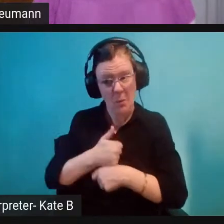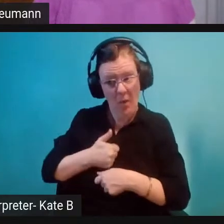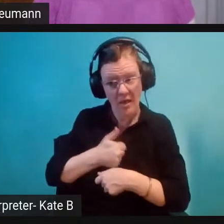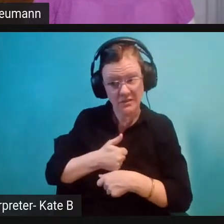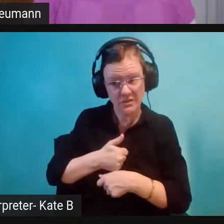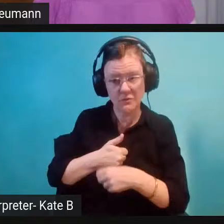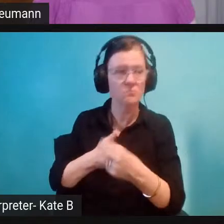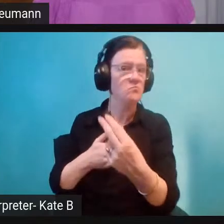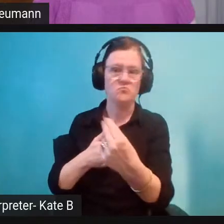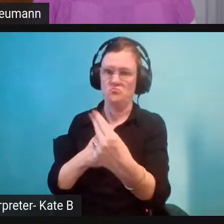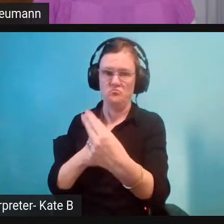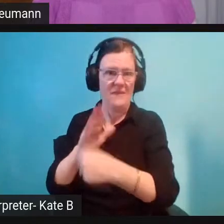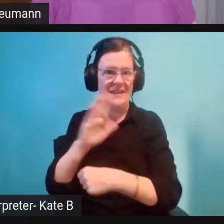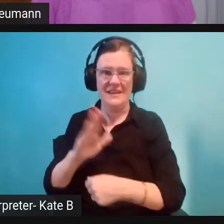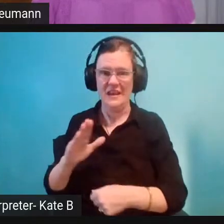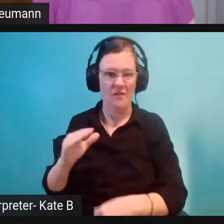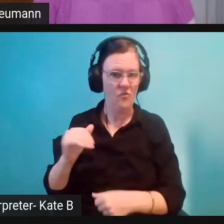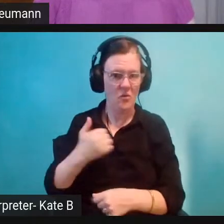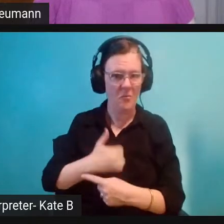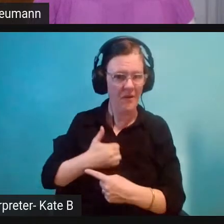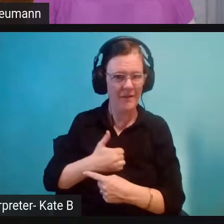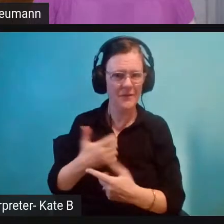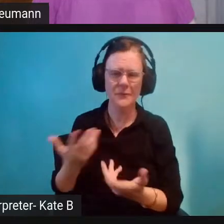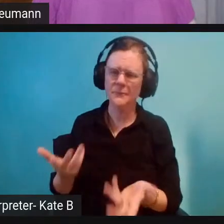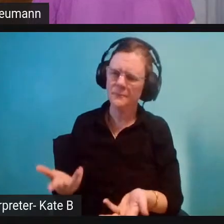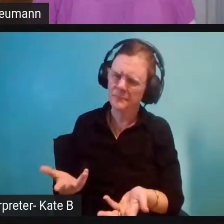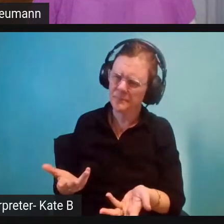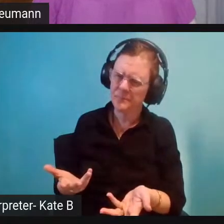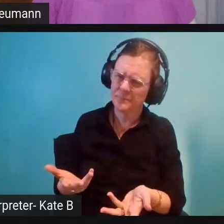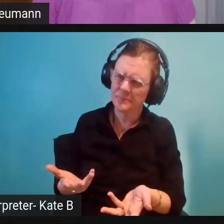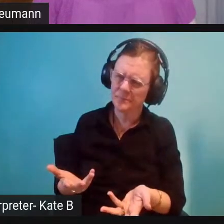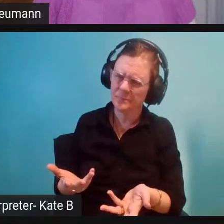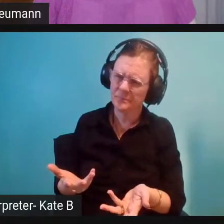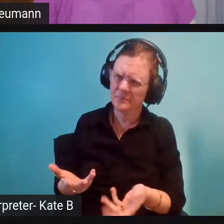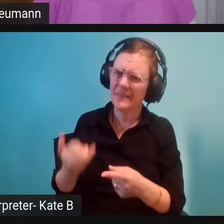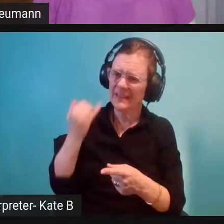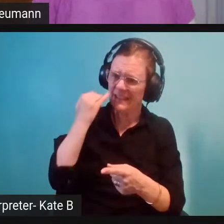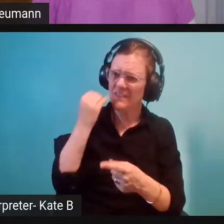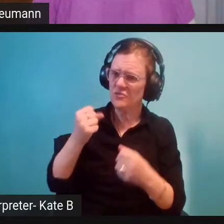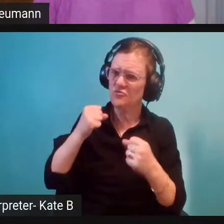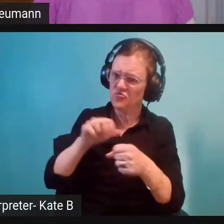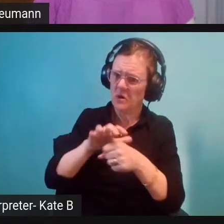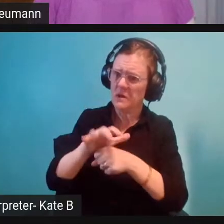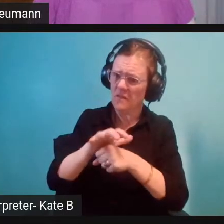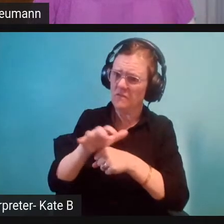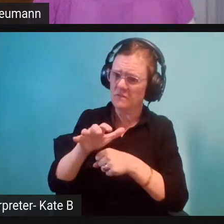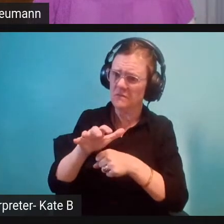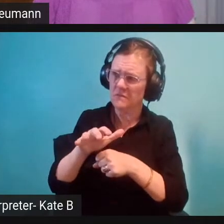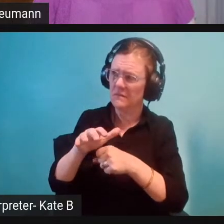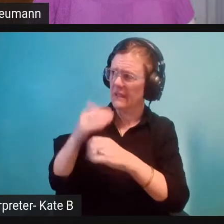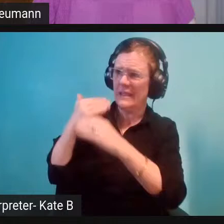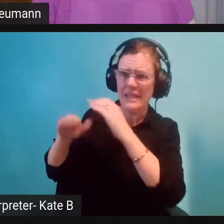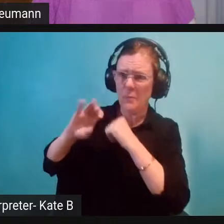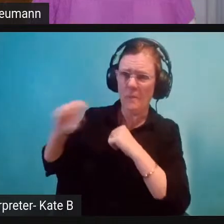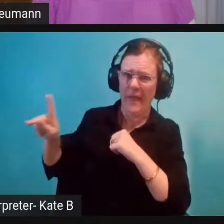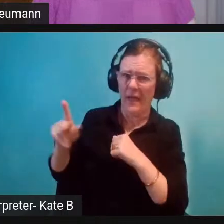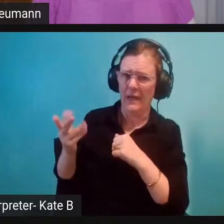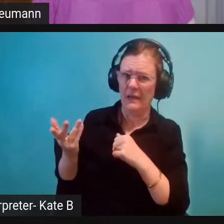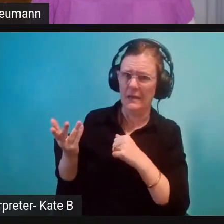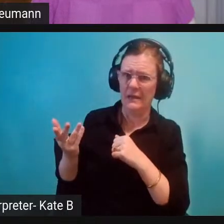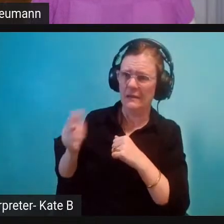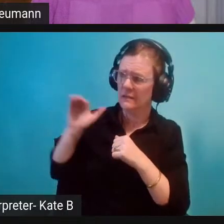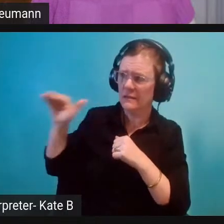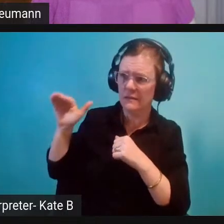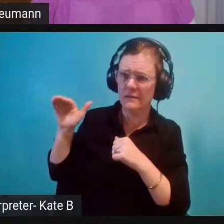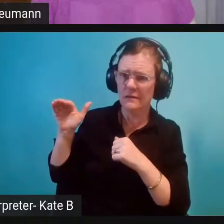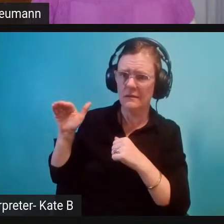He did not apologize. And I said to her, if you're strong enough, at least write him an email.